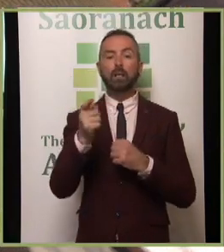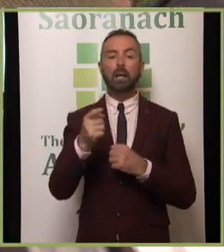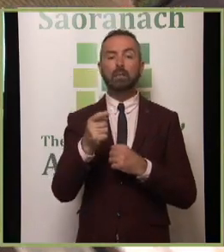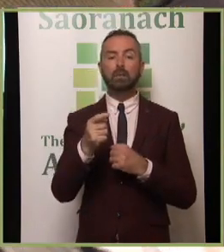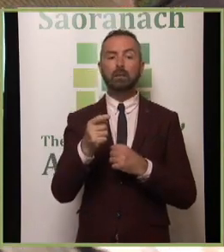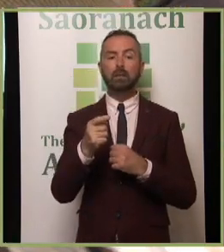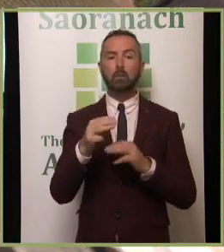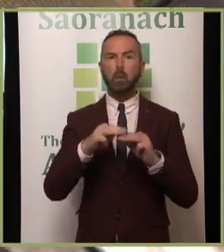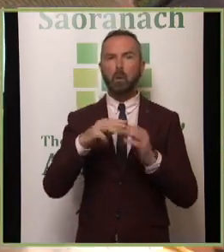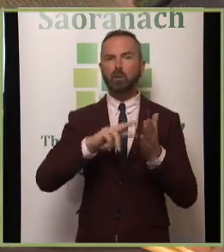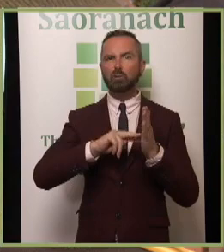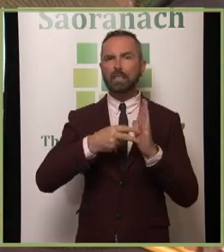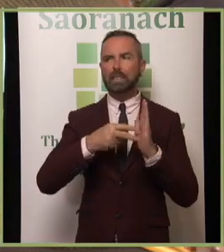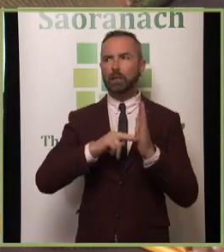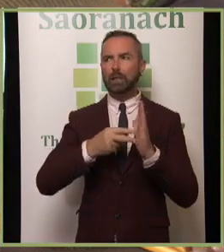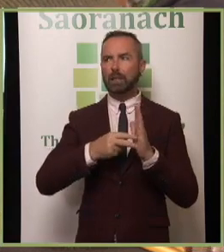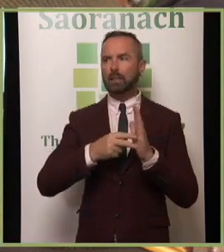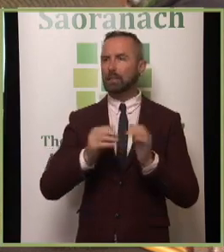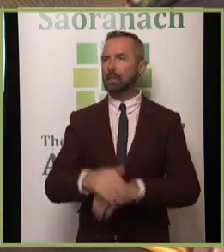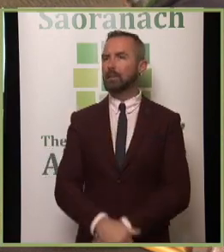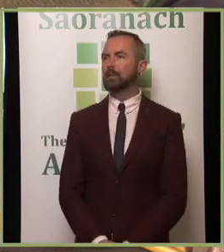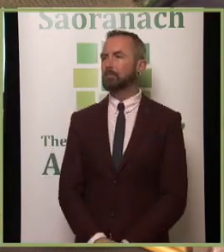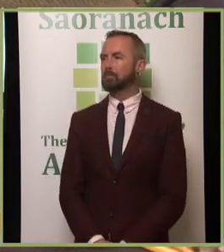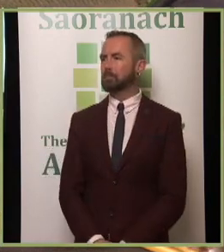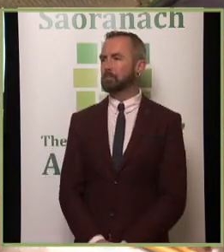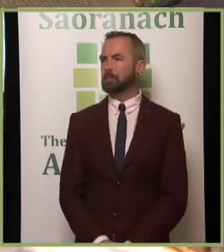it? It's above that.